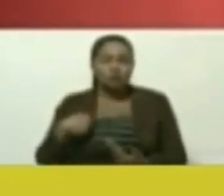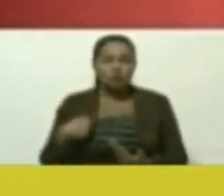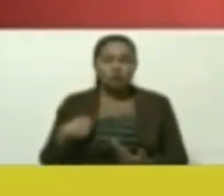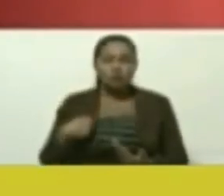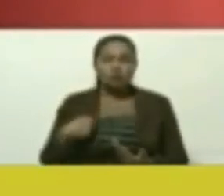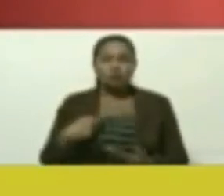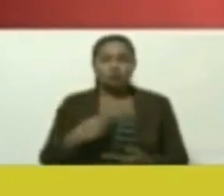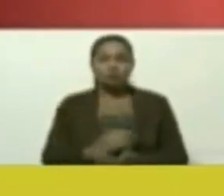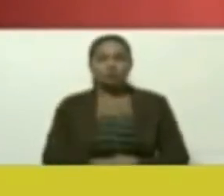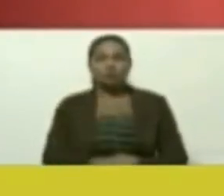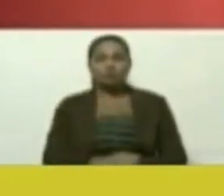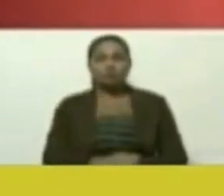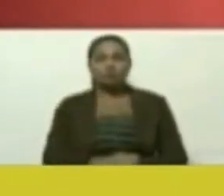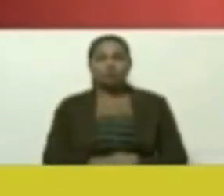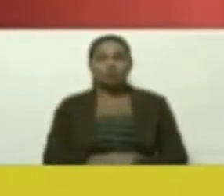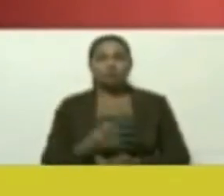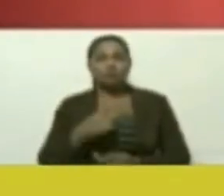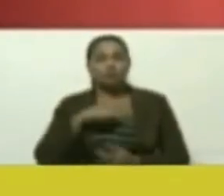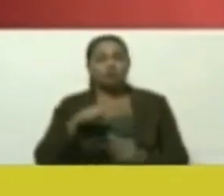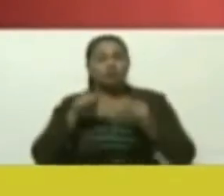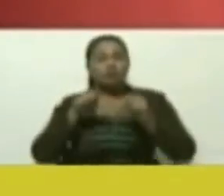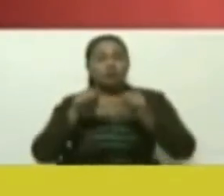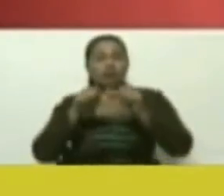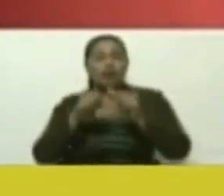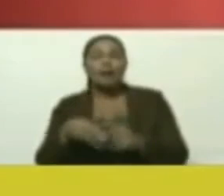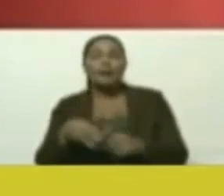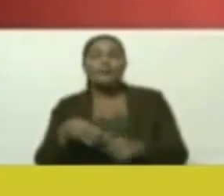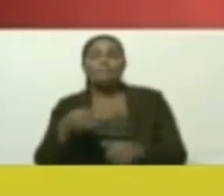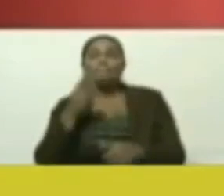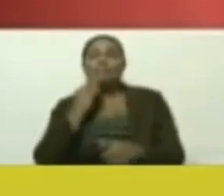in regarding NATO,